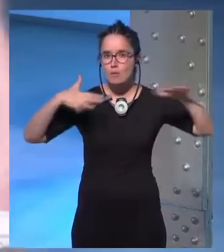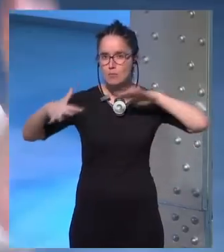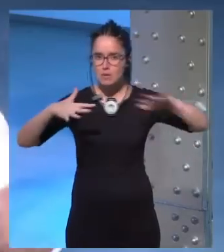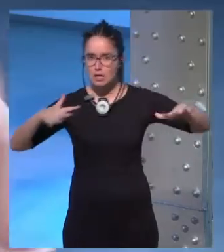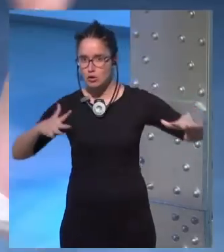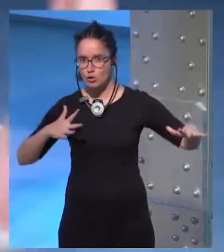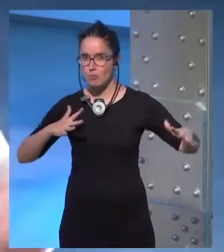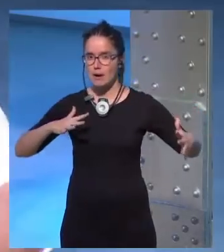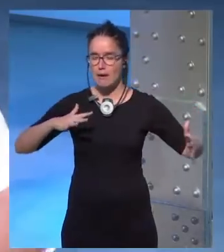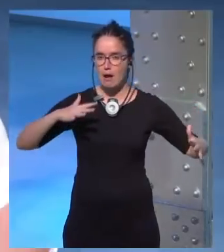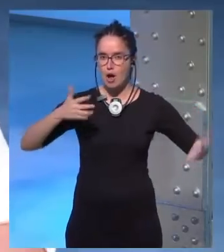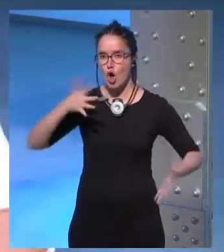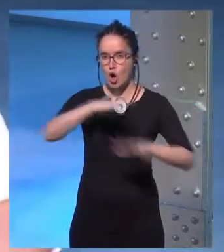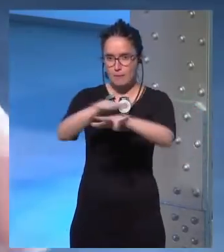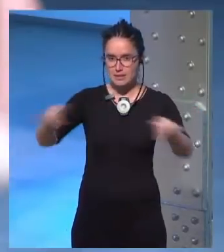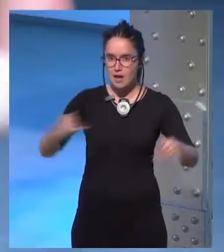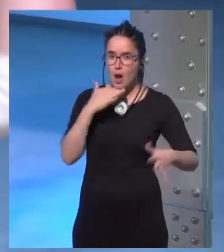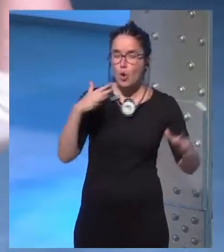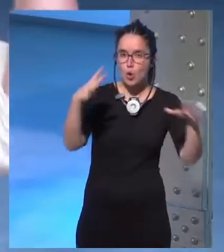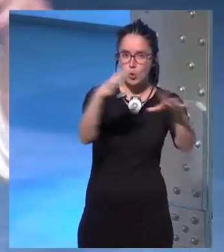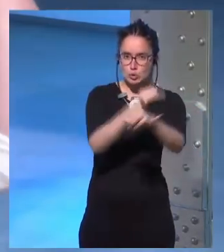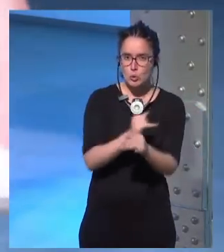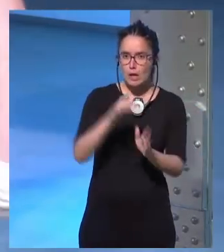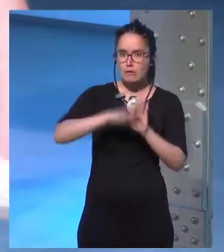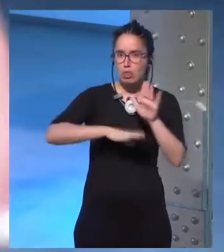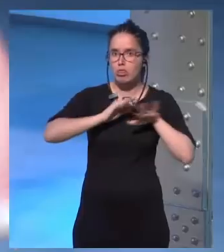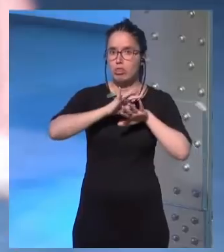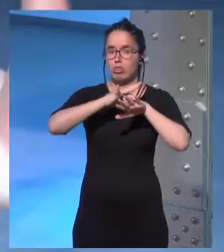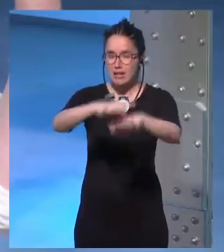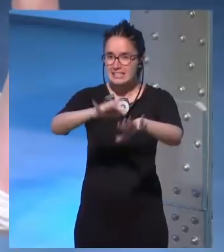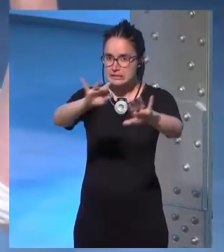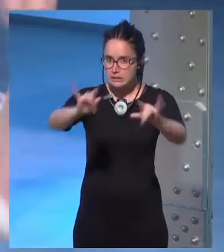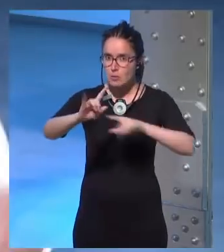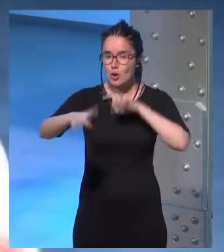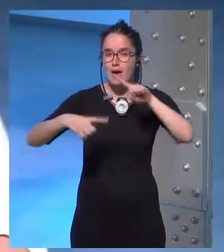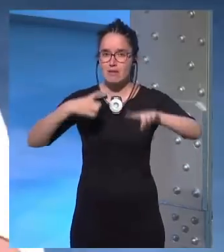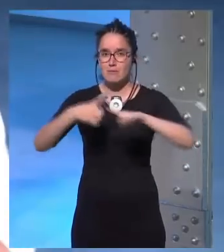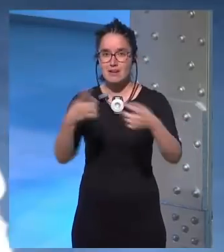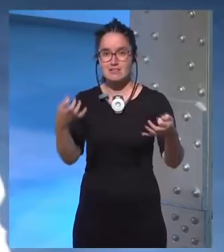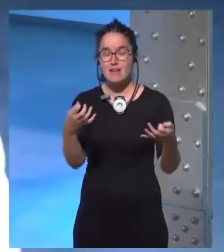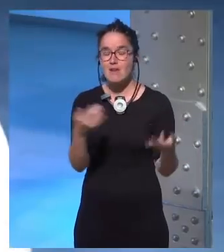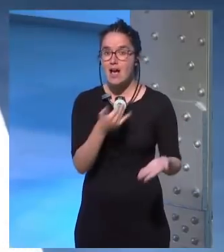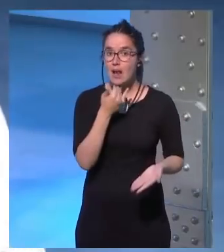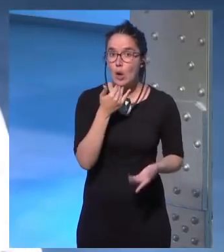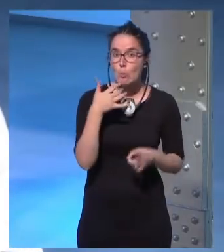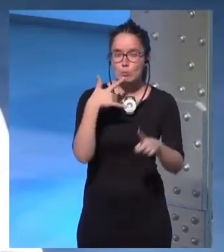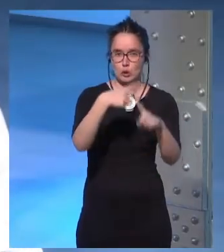awesome. We can take care of each other. 40 people don't need to have 40% of the wealth, you know.